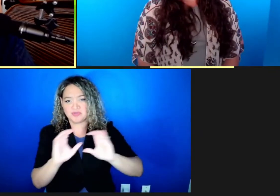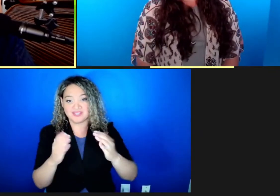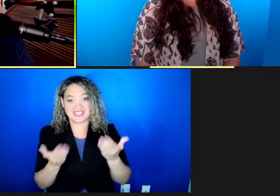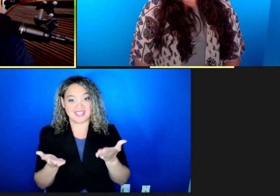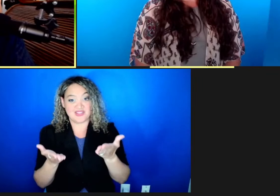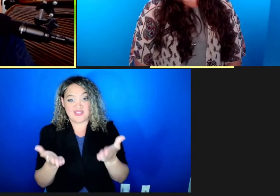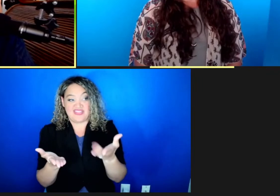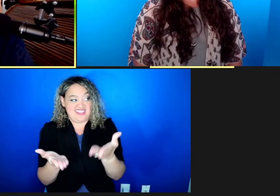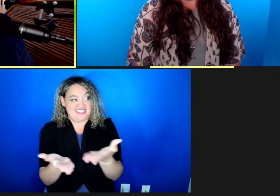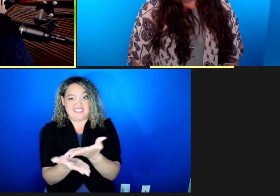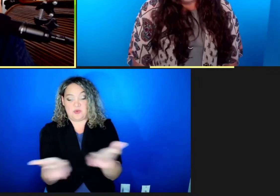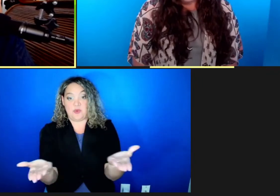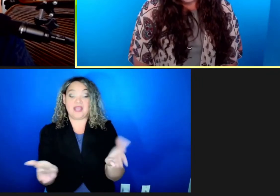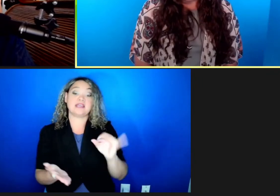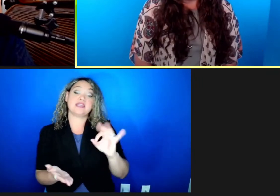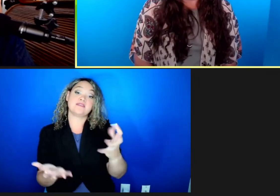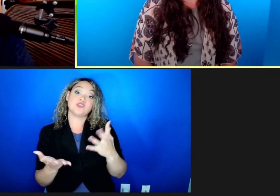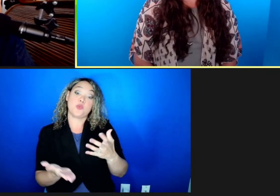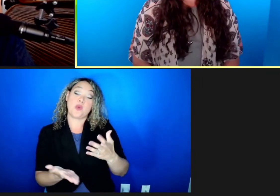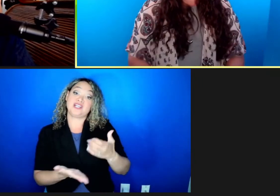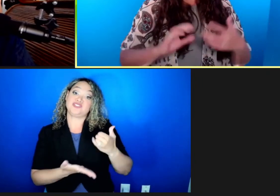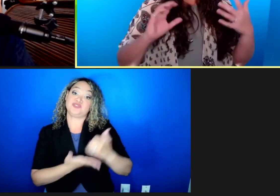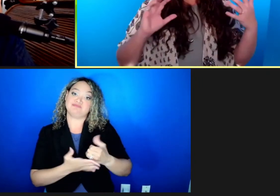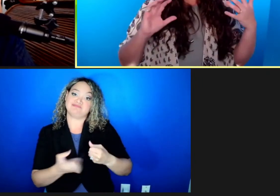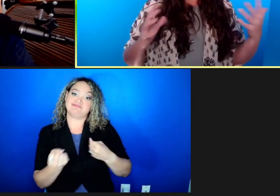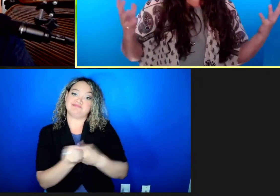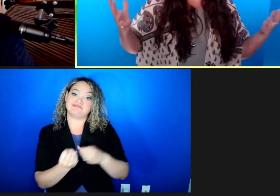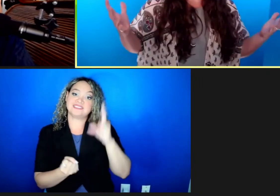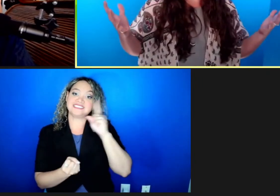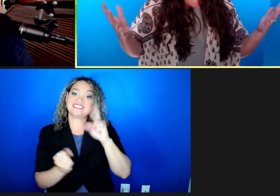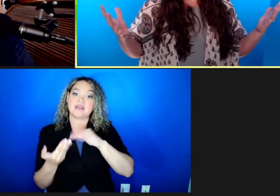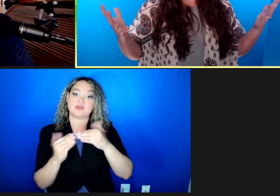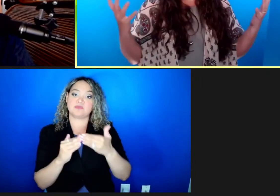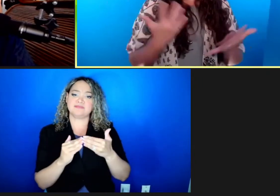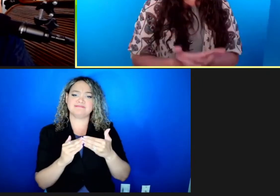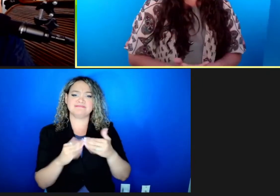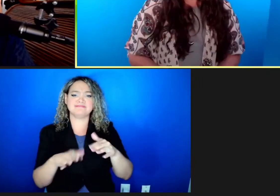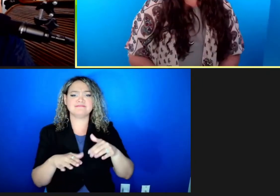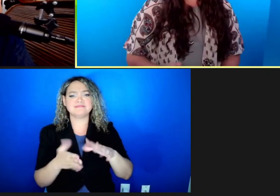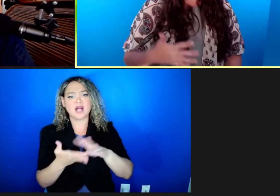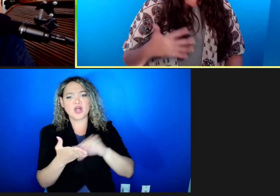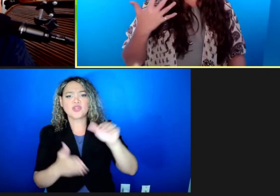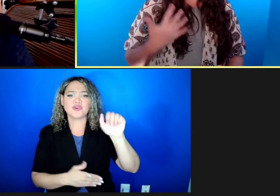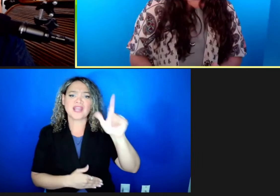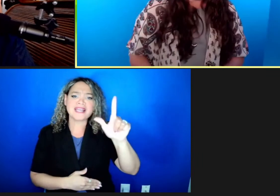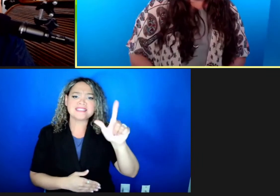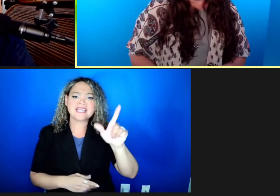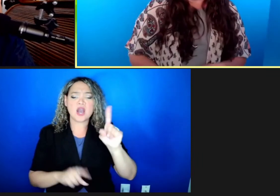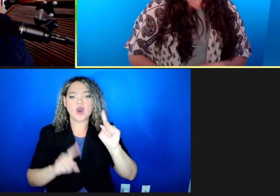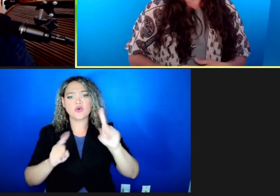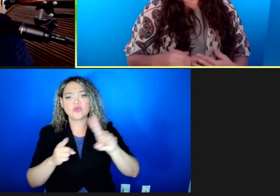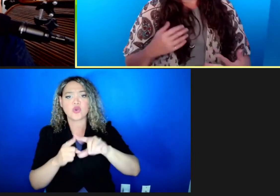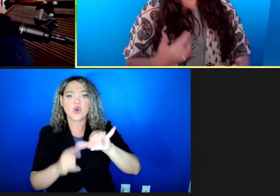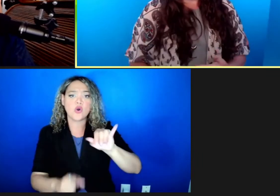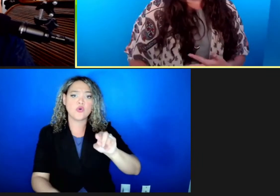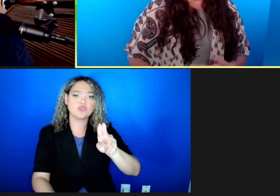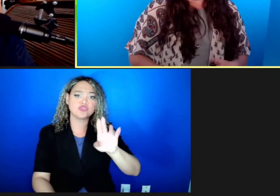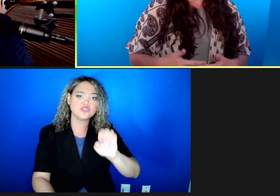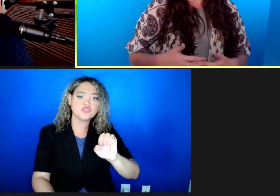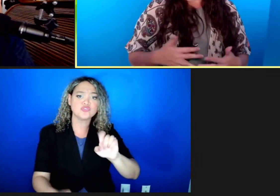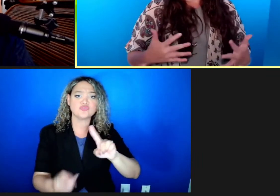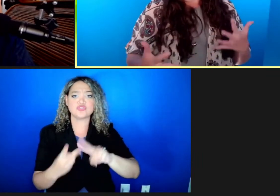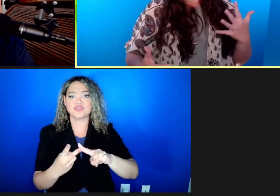like this. So if you want to help out the deaf community, learn sign language, get on YouTube, look up sign videos, look